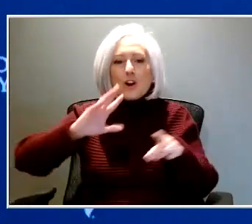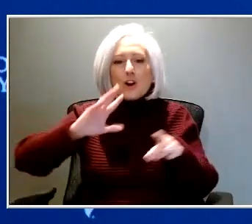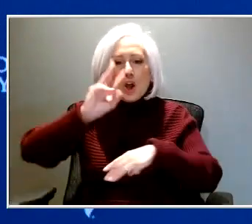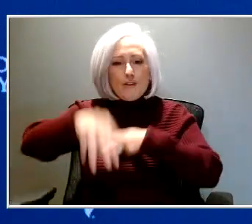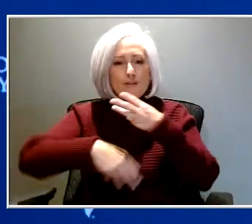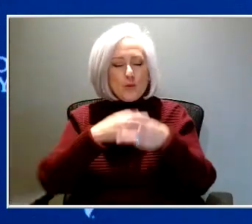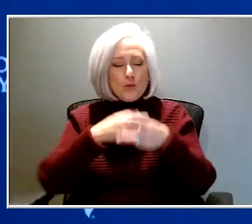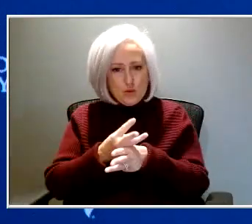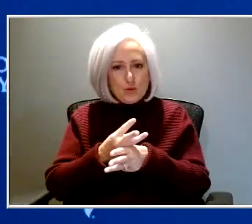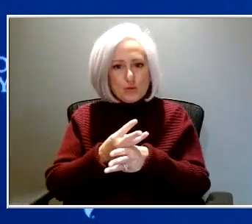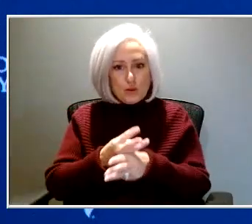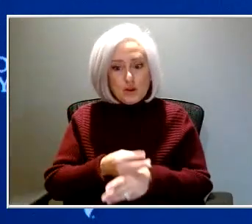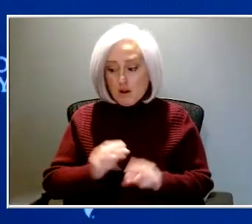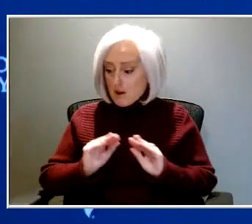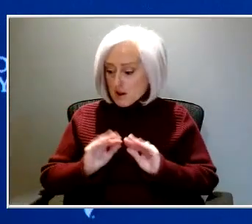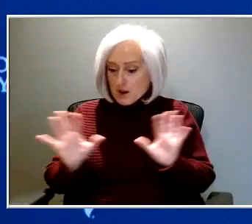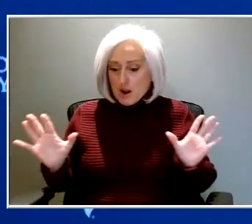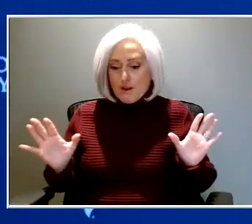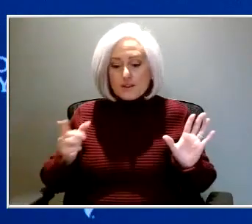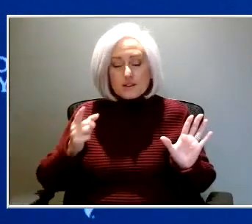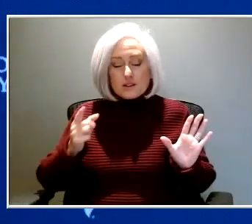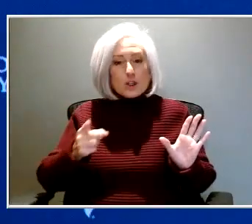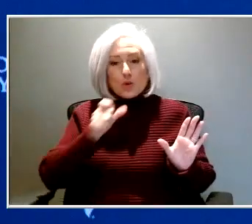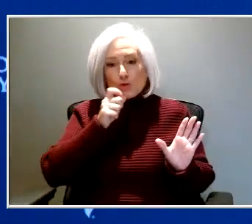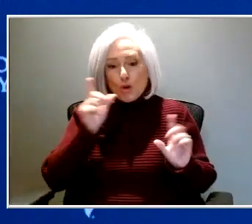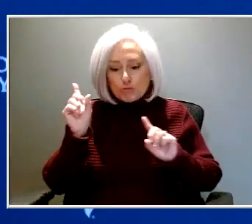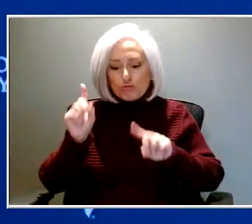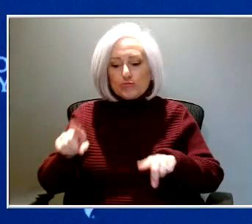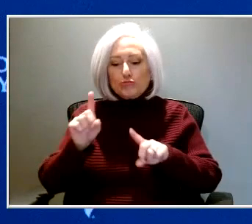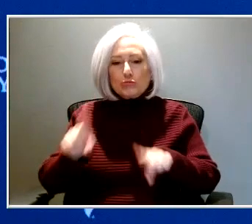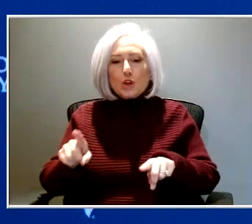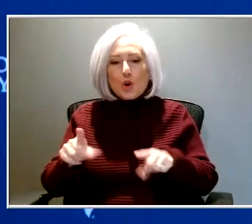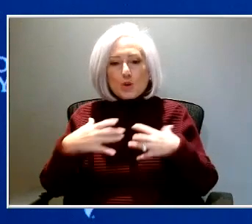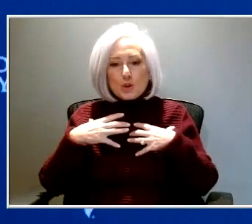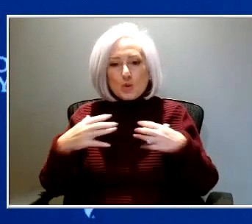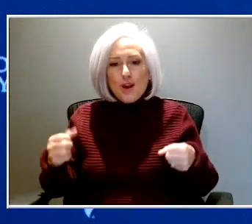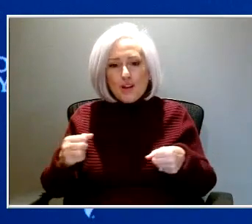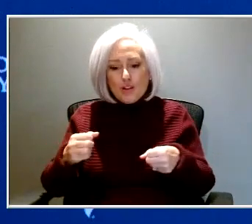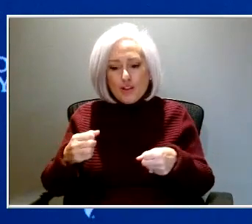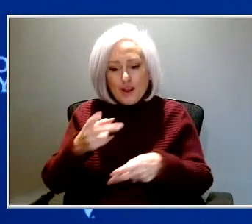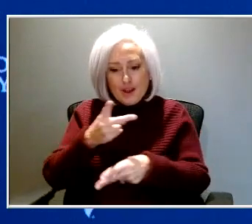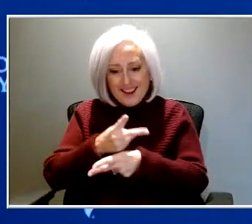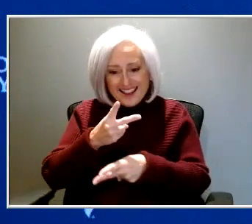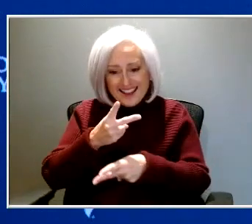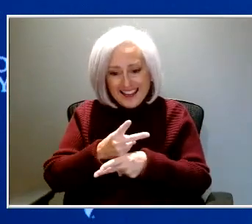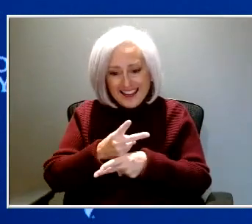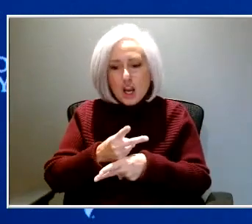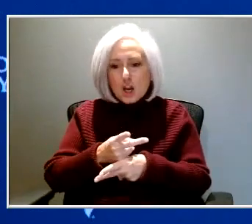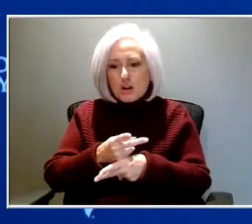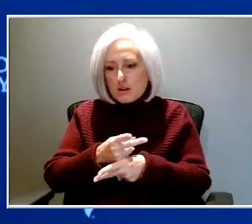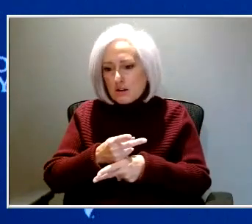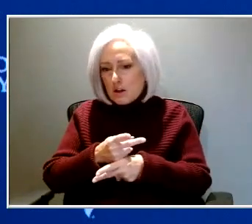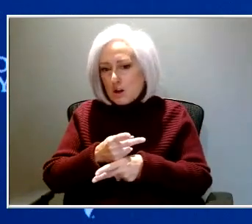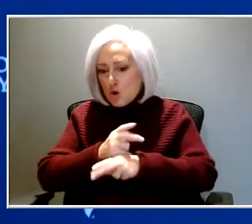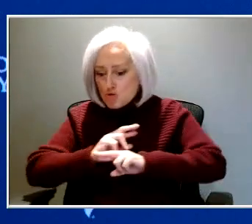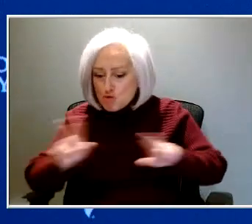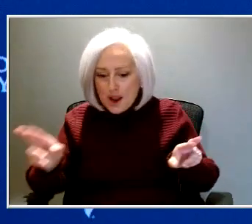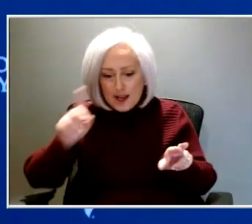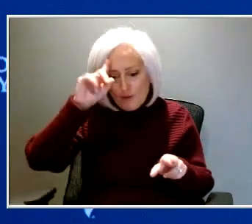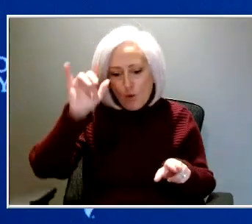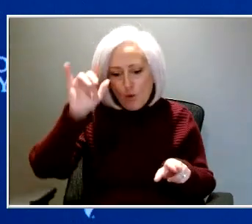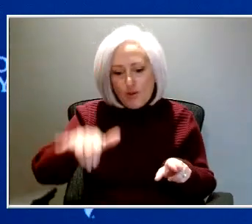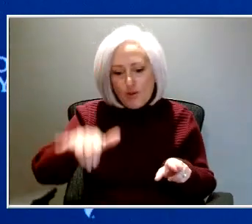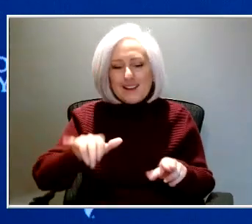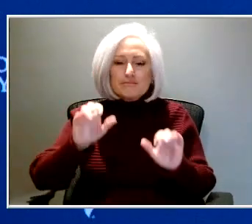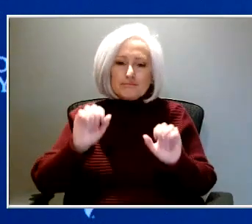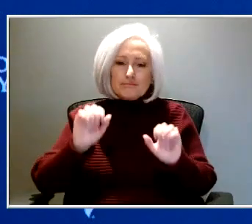you don't go to a place or a healthcare facility where they are ready for that and taking the precautions, it can easily spread. Obviously,